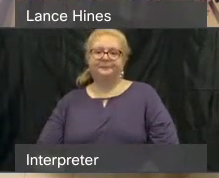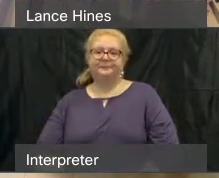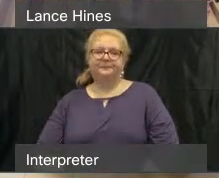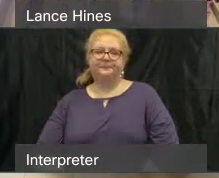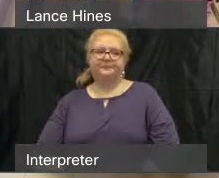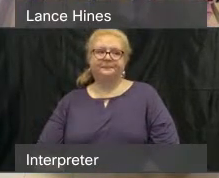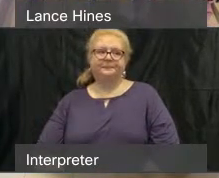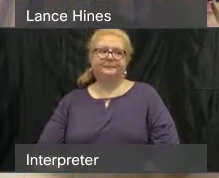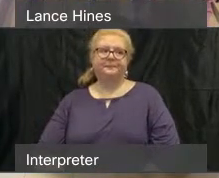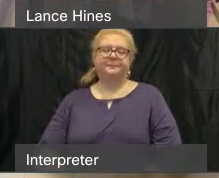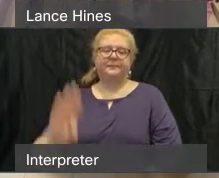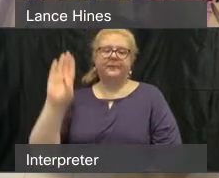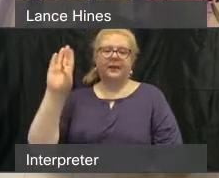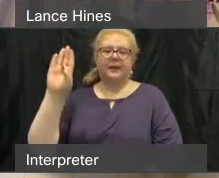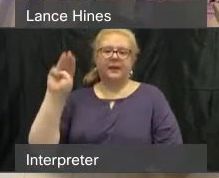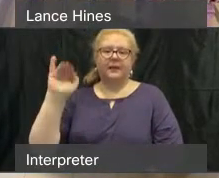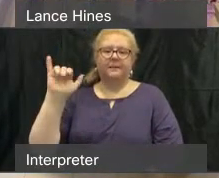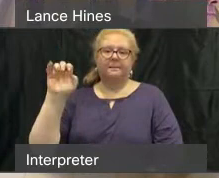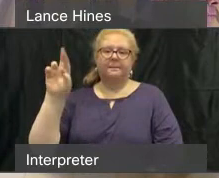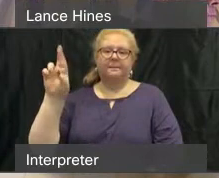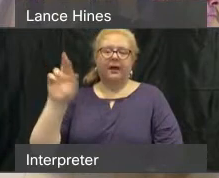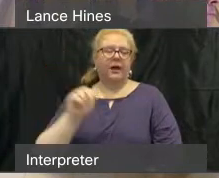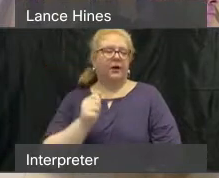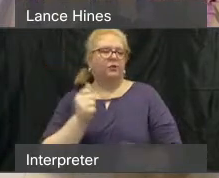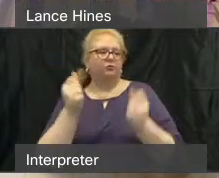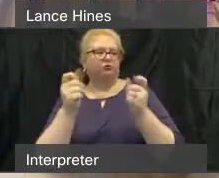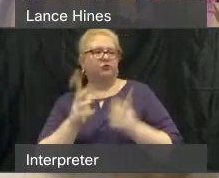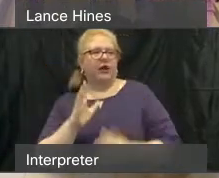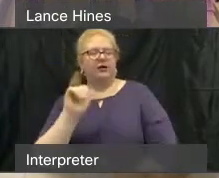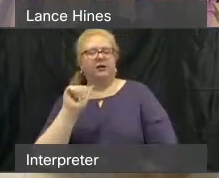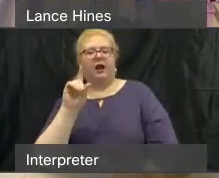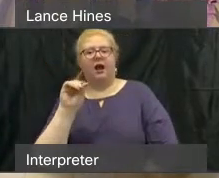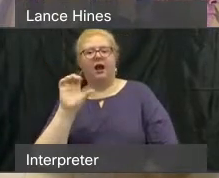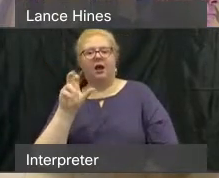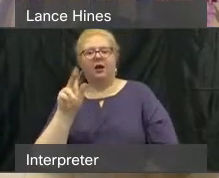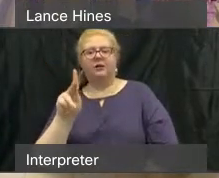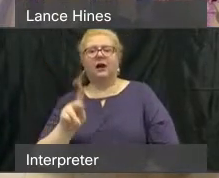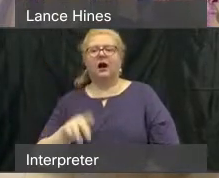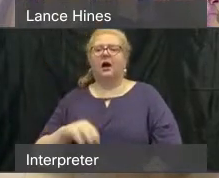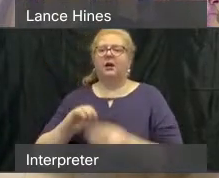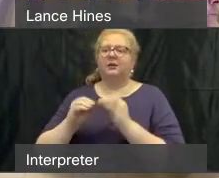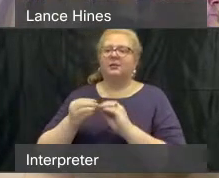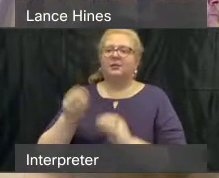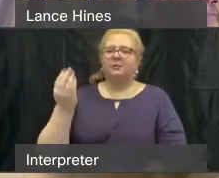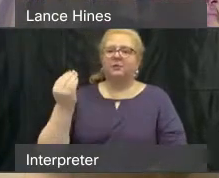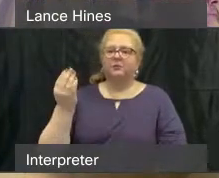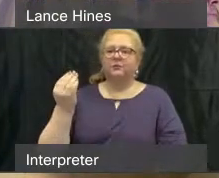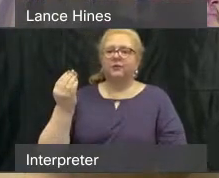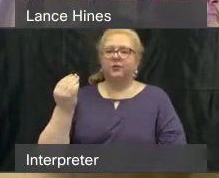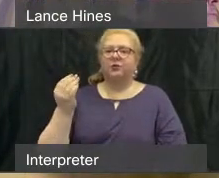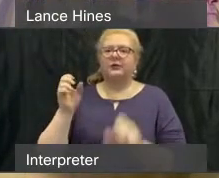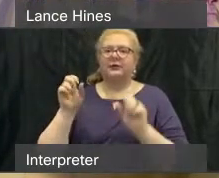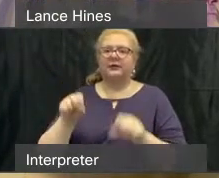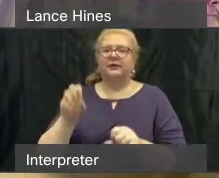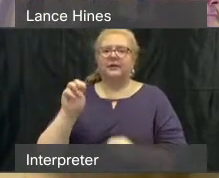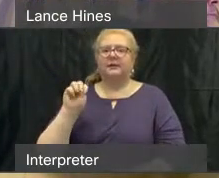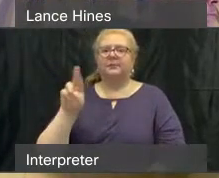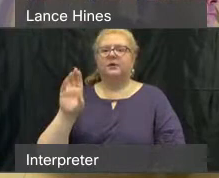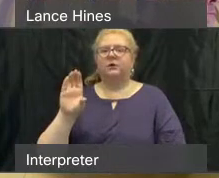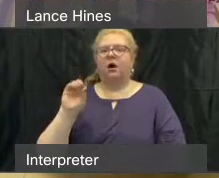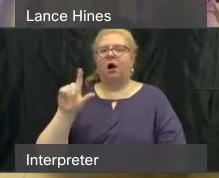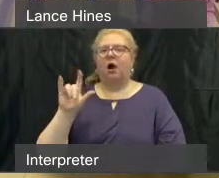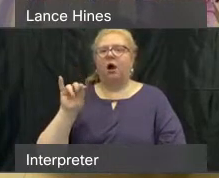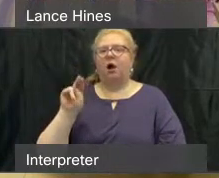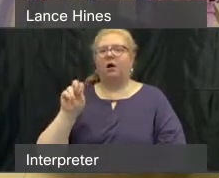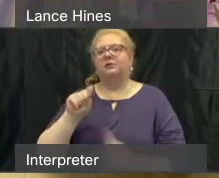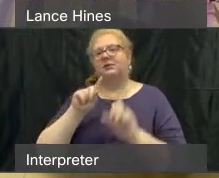Mayor, I do. Director Adcock. Yes. On item 14, I would like to have Mr. Collins answer a